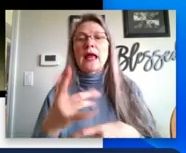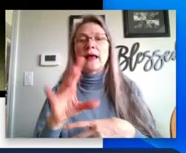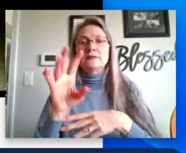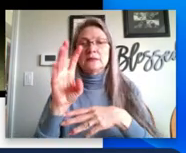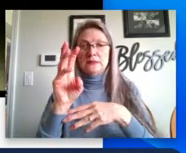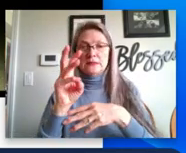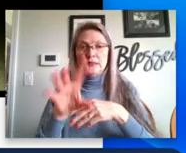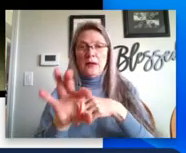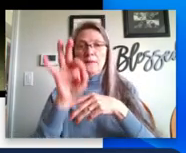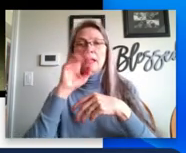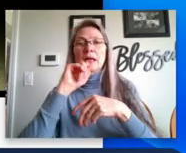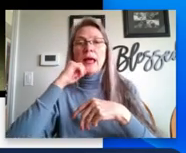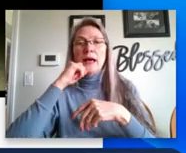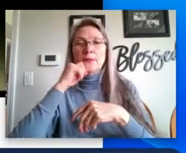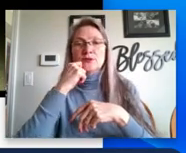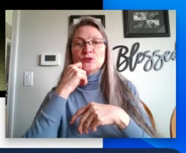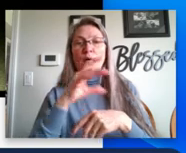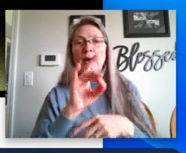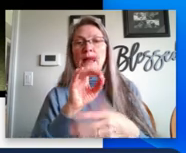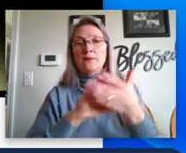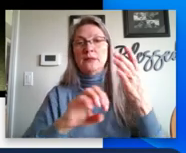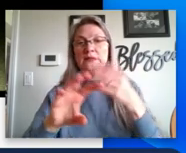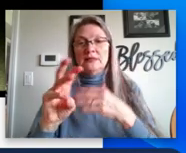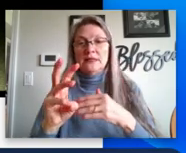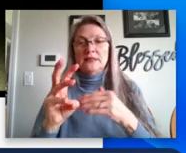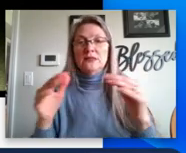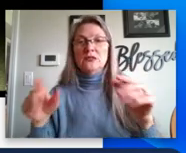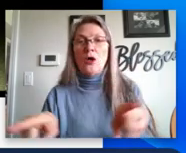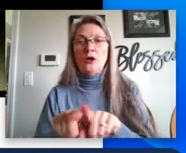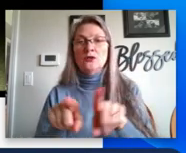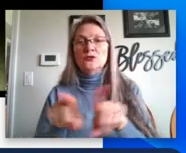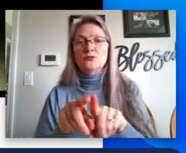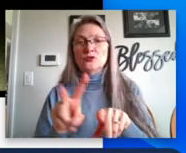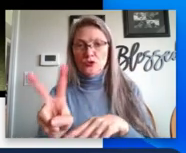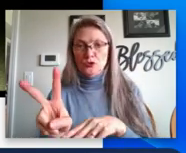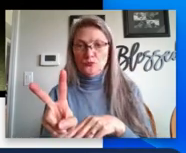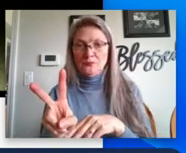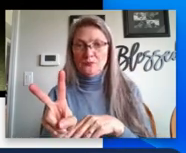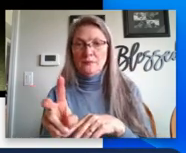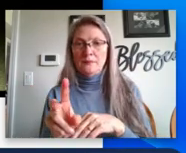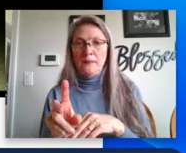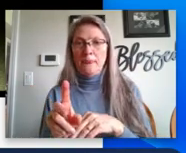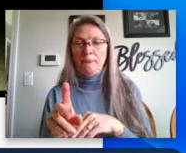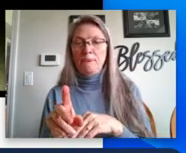apples. So 8 take away 6 is also 2, which is the same